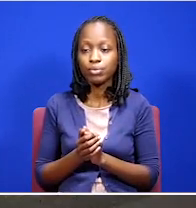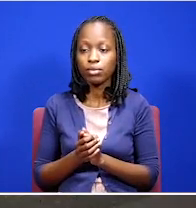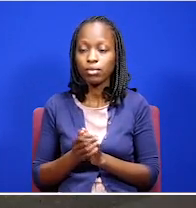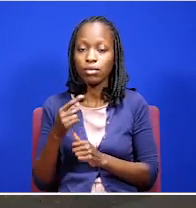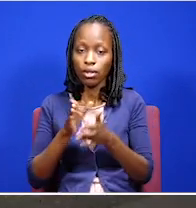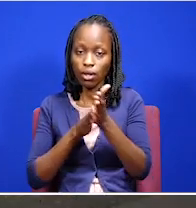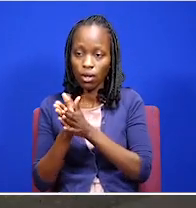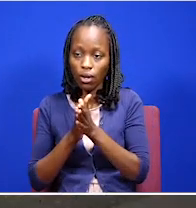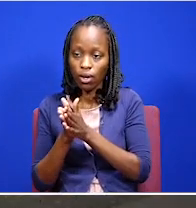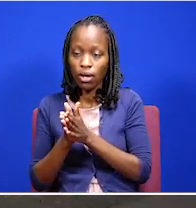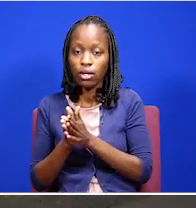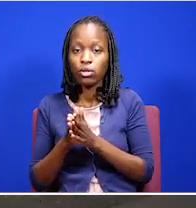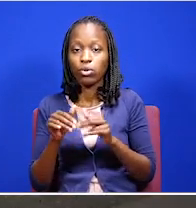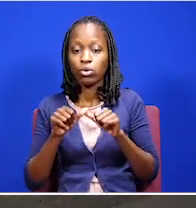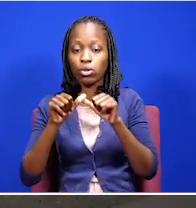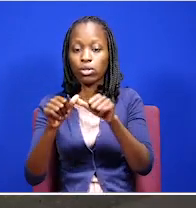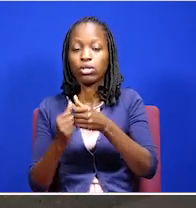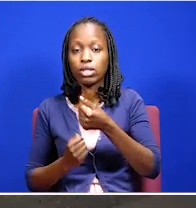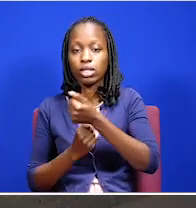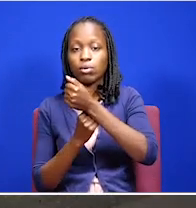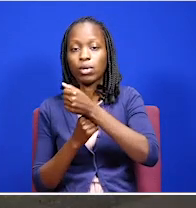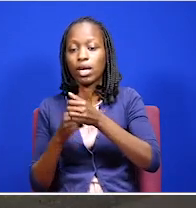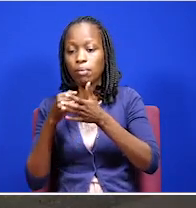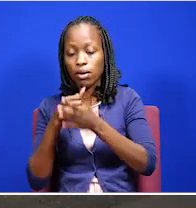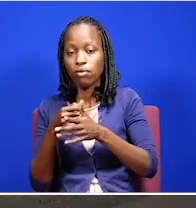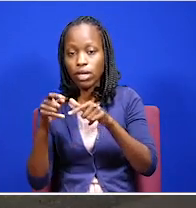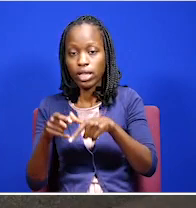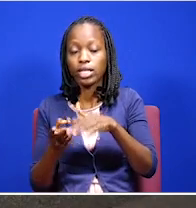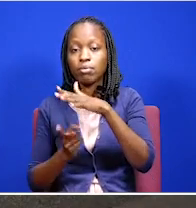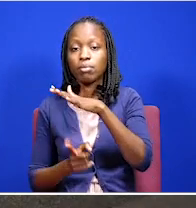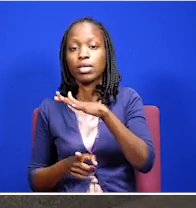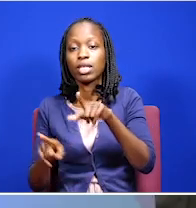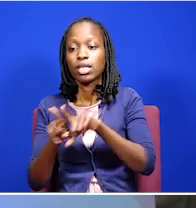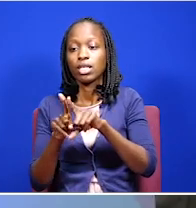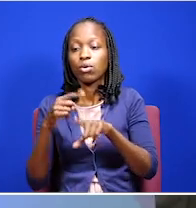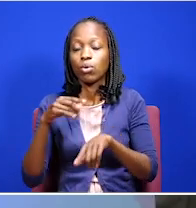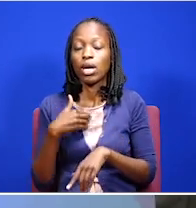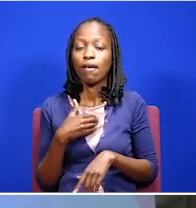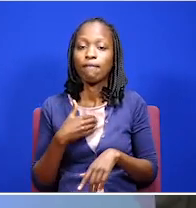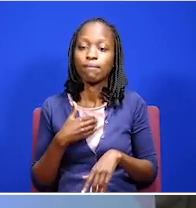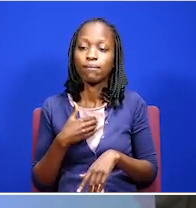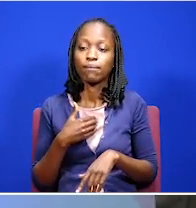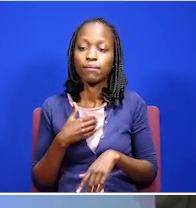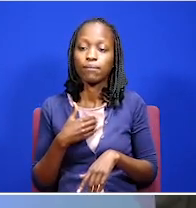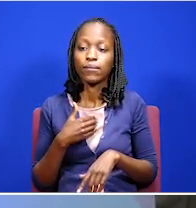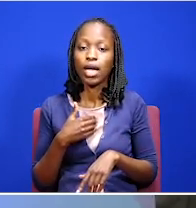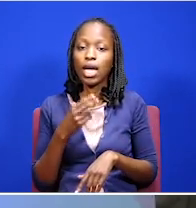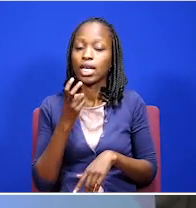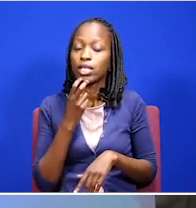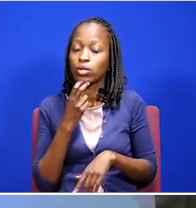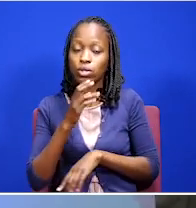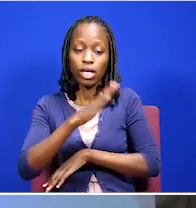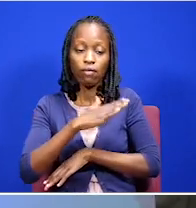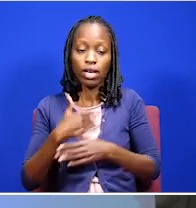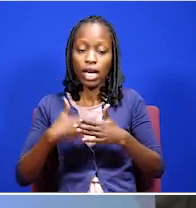to your continued support and participation in this ministry. We have a Tuesday evening after